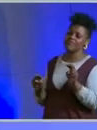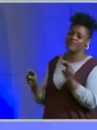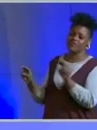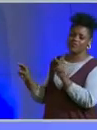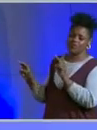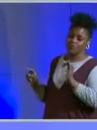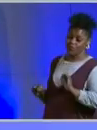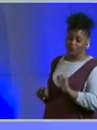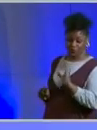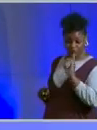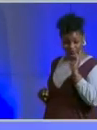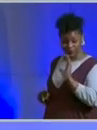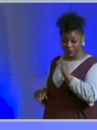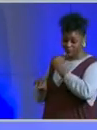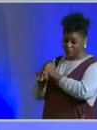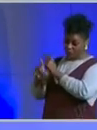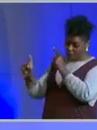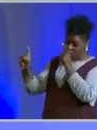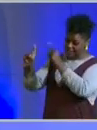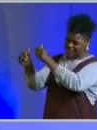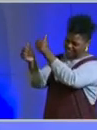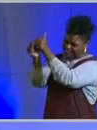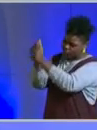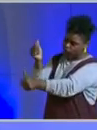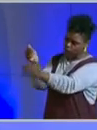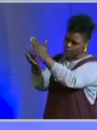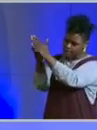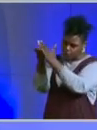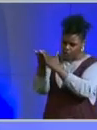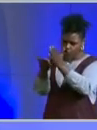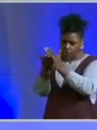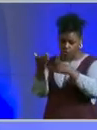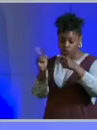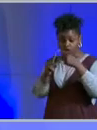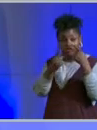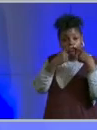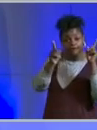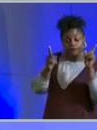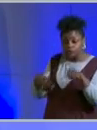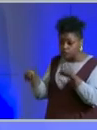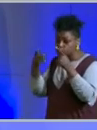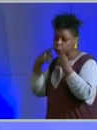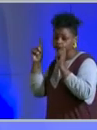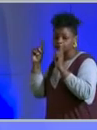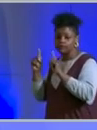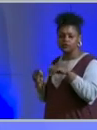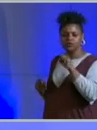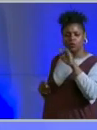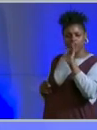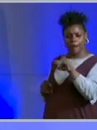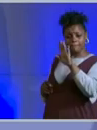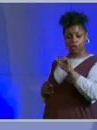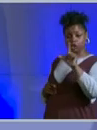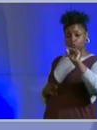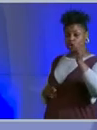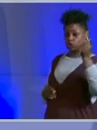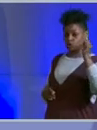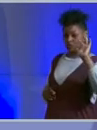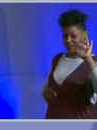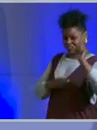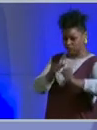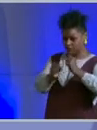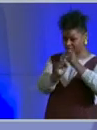setting goals for each part of the city to reach so that we can reach our goals by 2025. I've